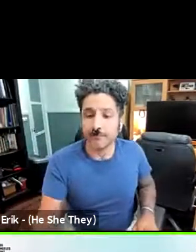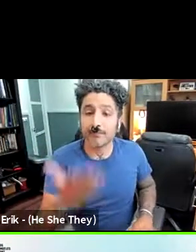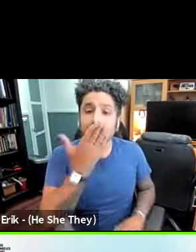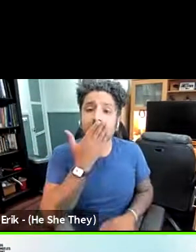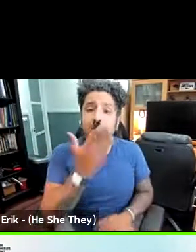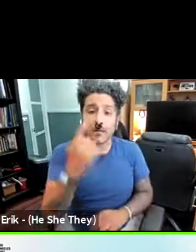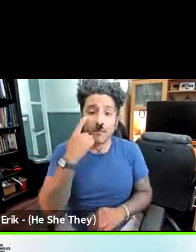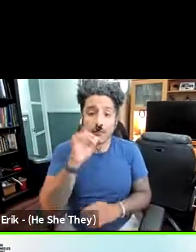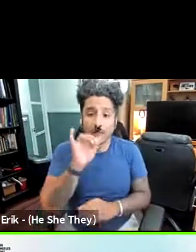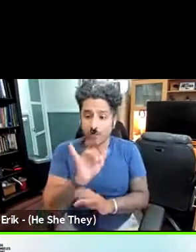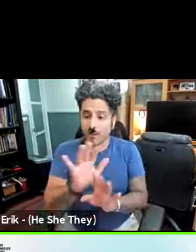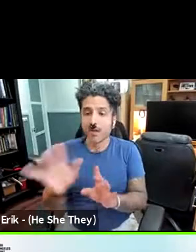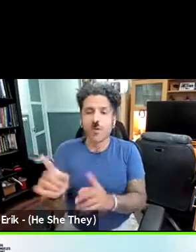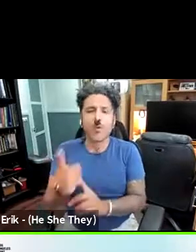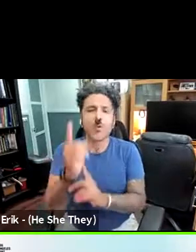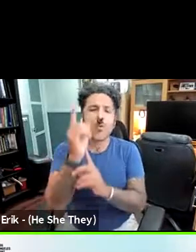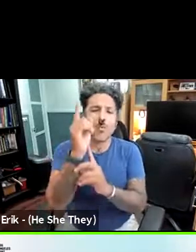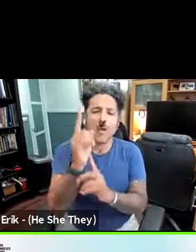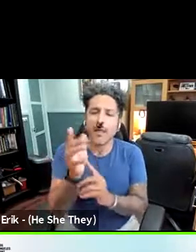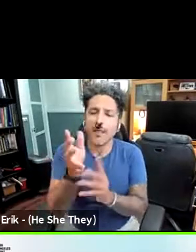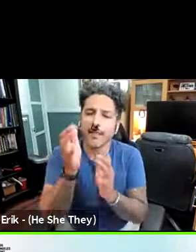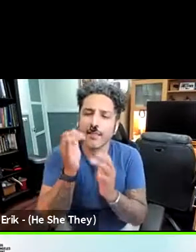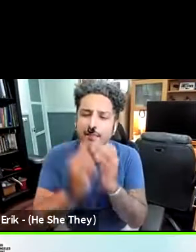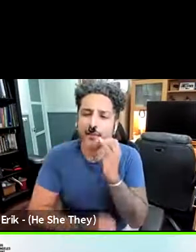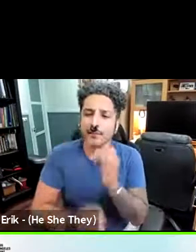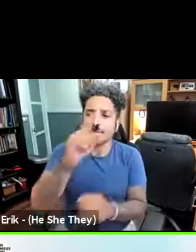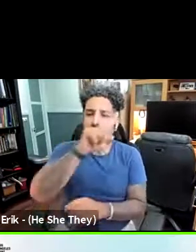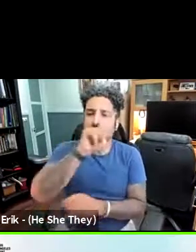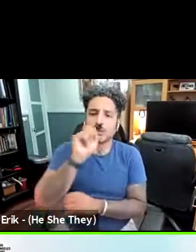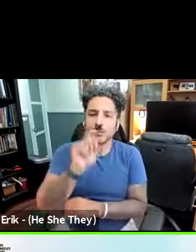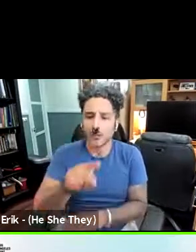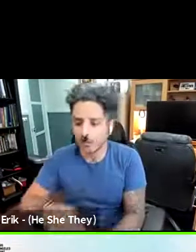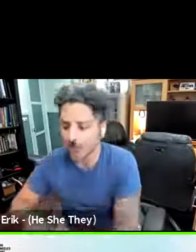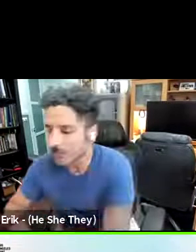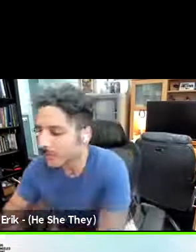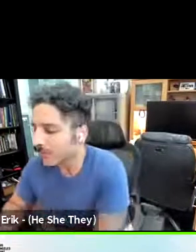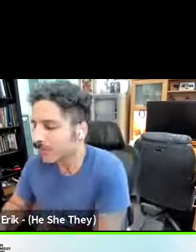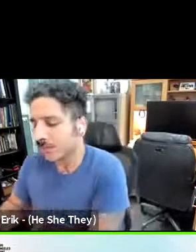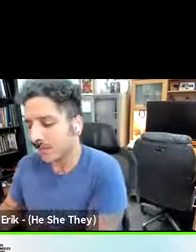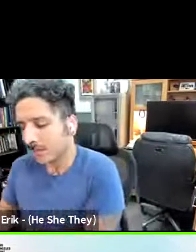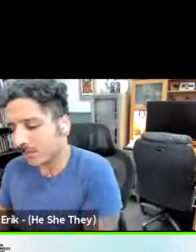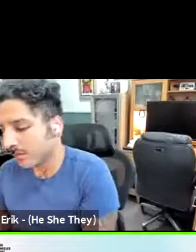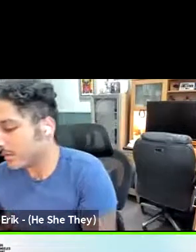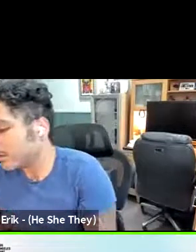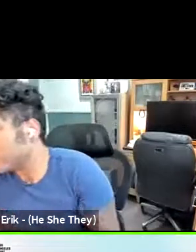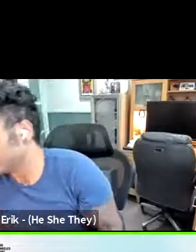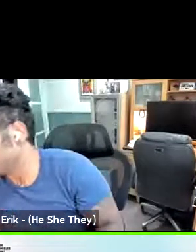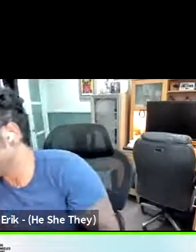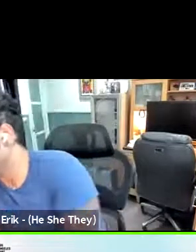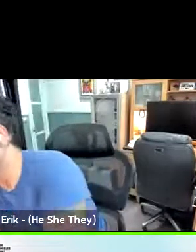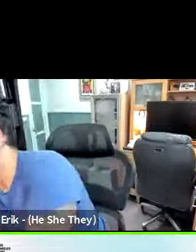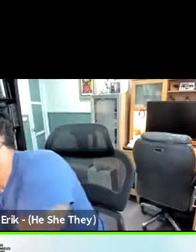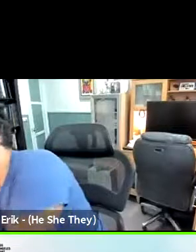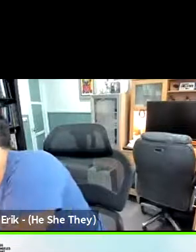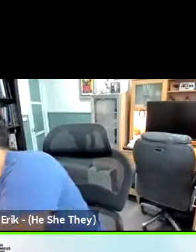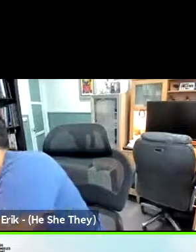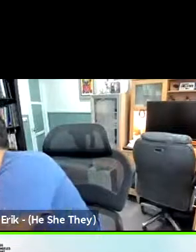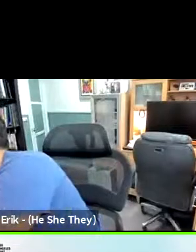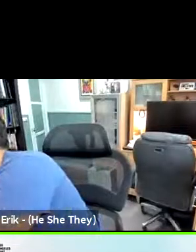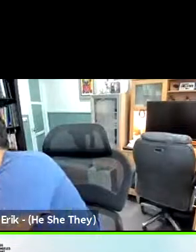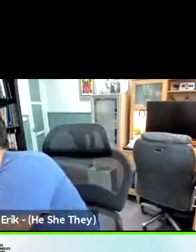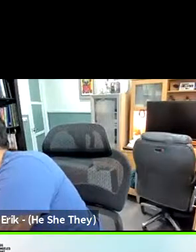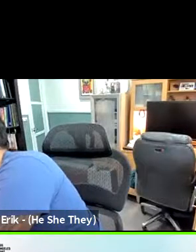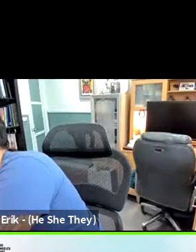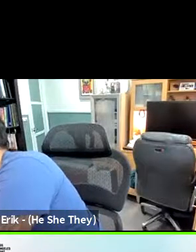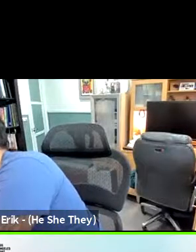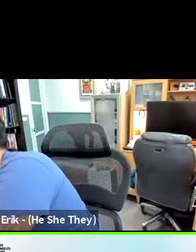Okay, so we have one last question. It's from the mother of a trans kid. How would you